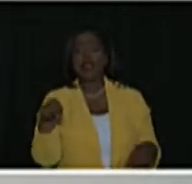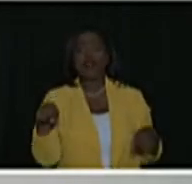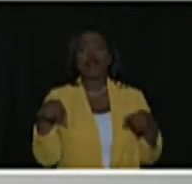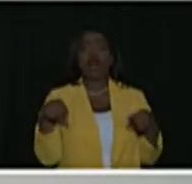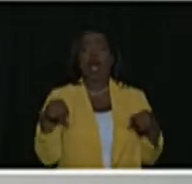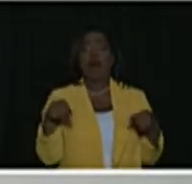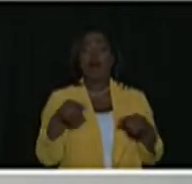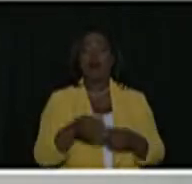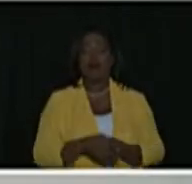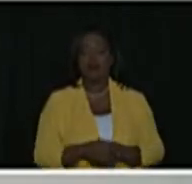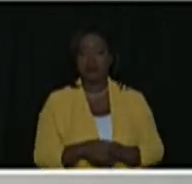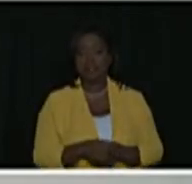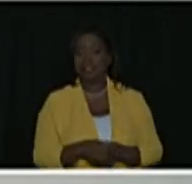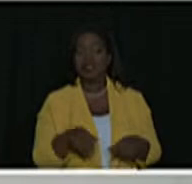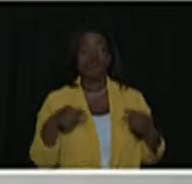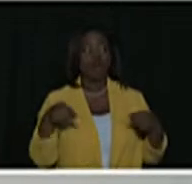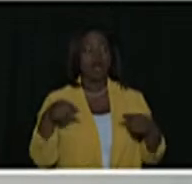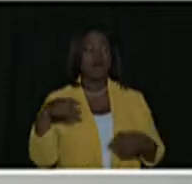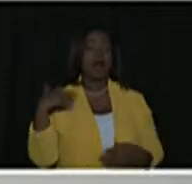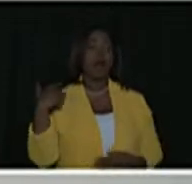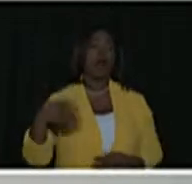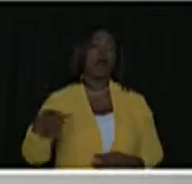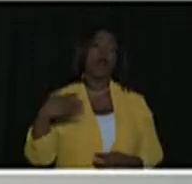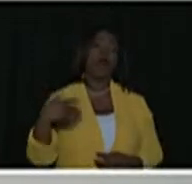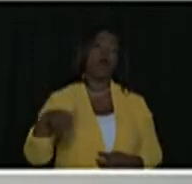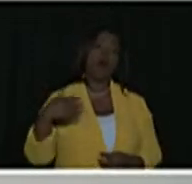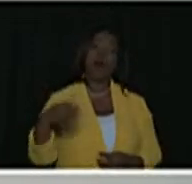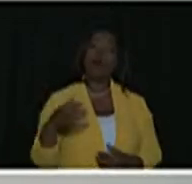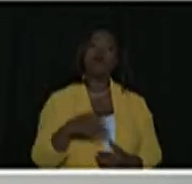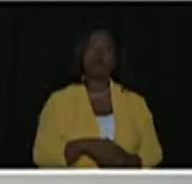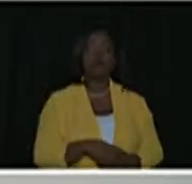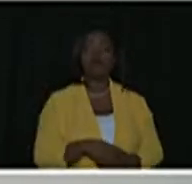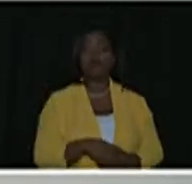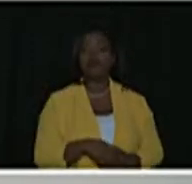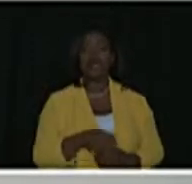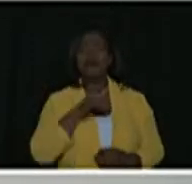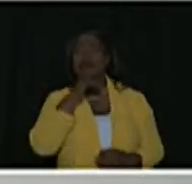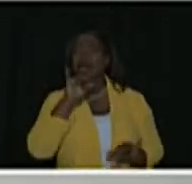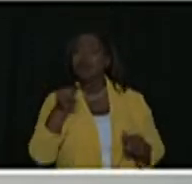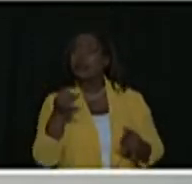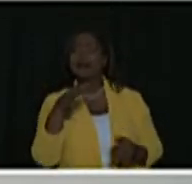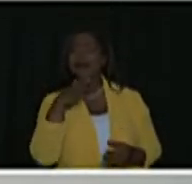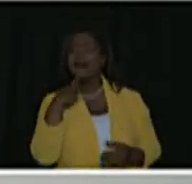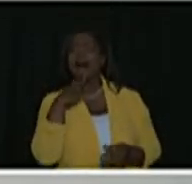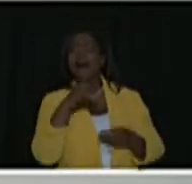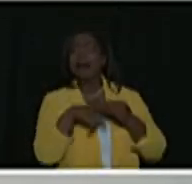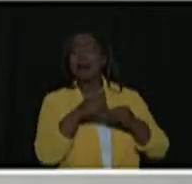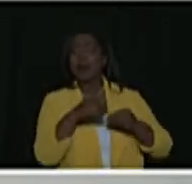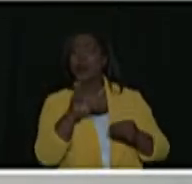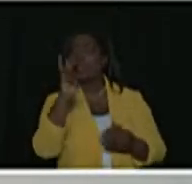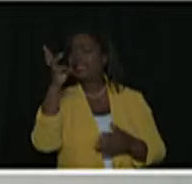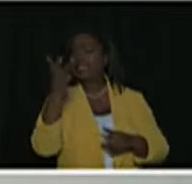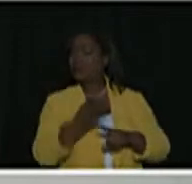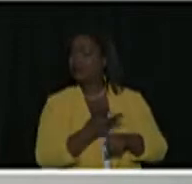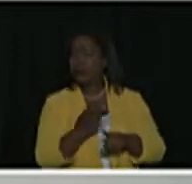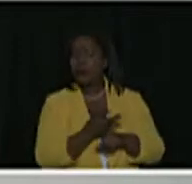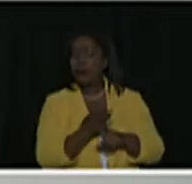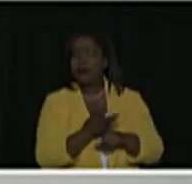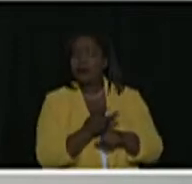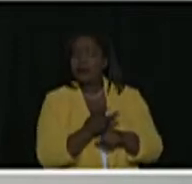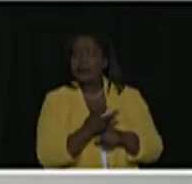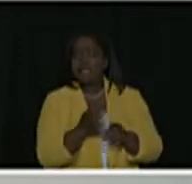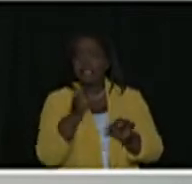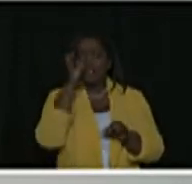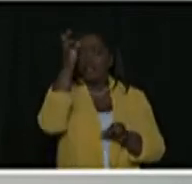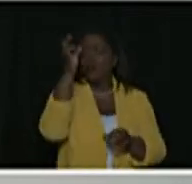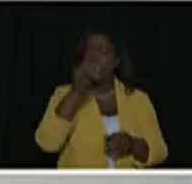a far-reaching effect. So we're not talking about even 6 months from now, 1 year from now. We're talking about adulthood,